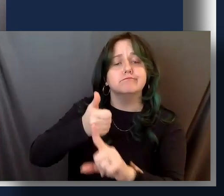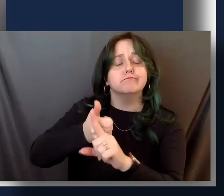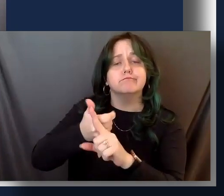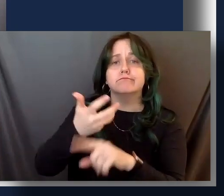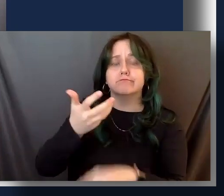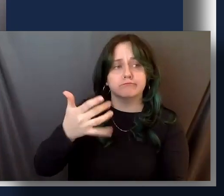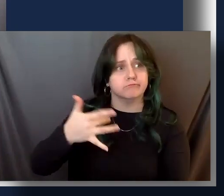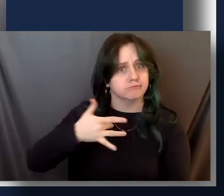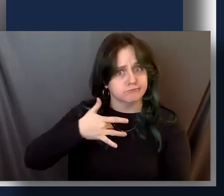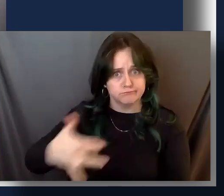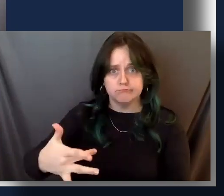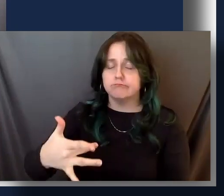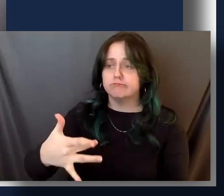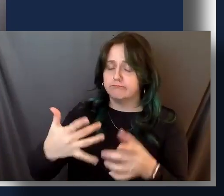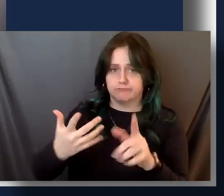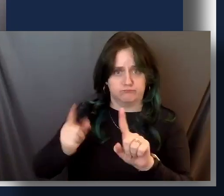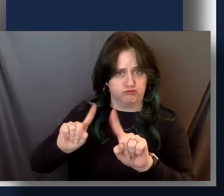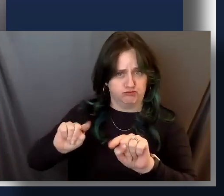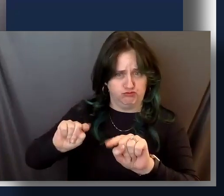a frequent